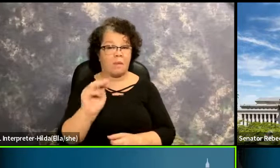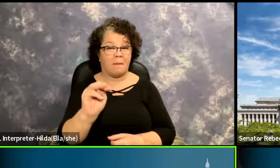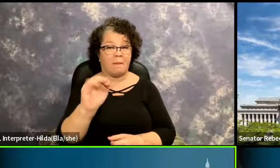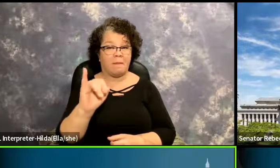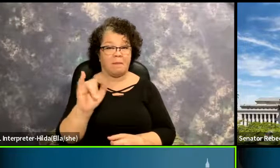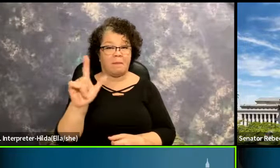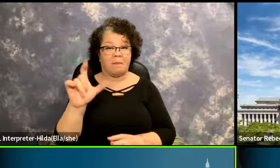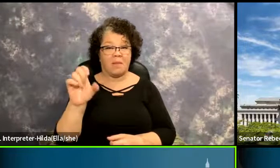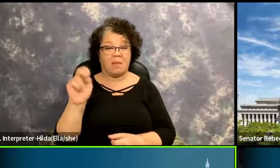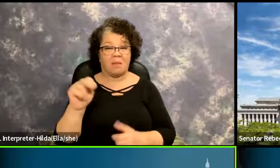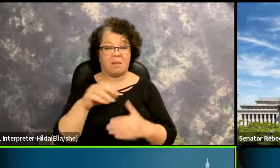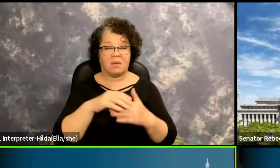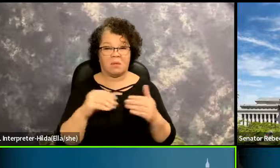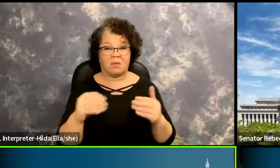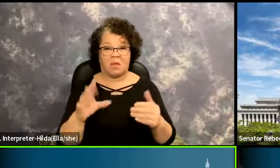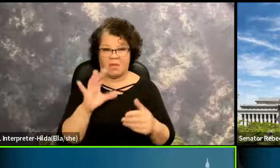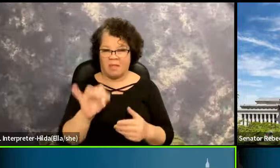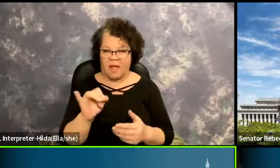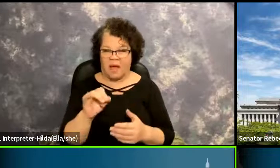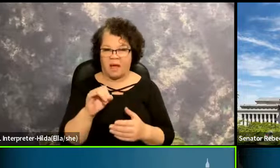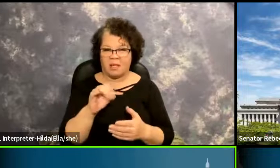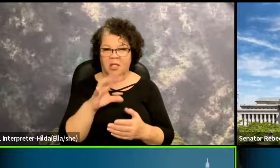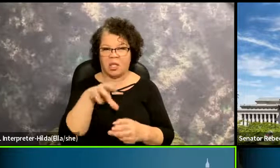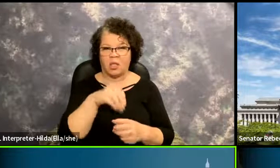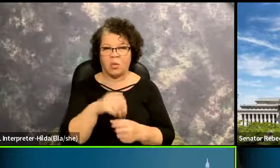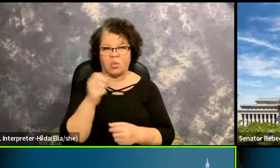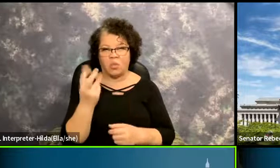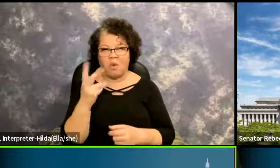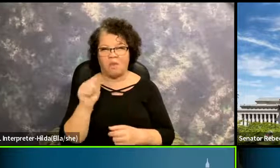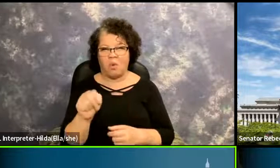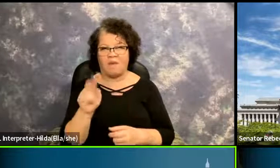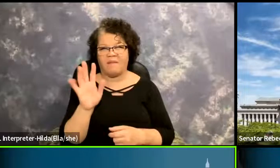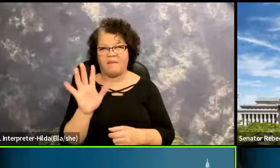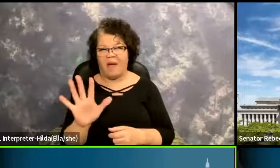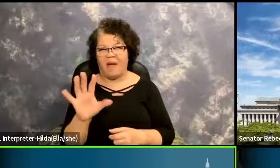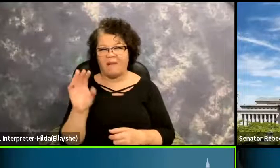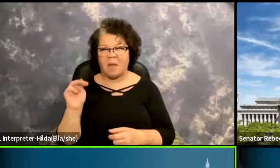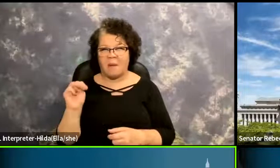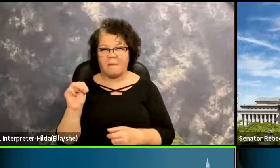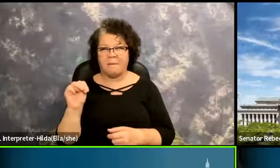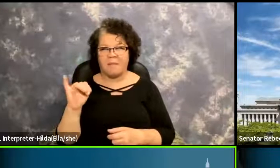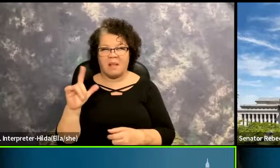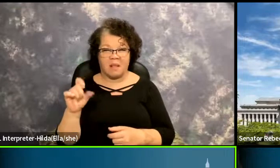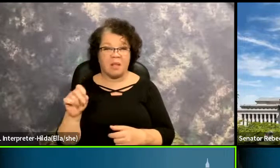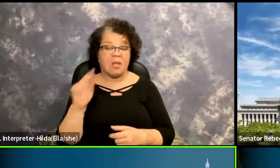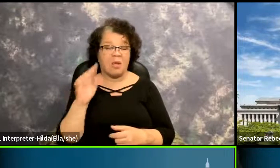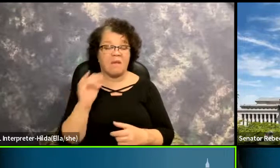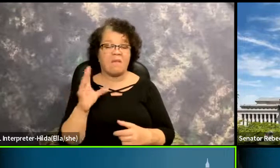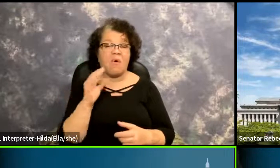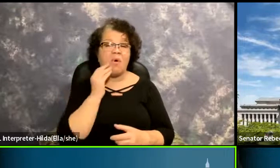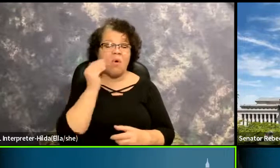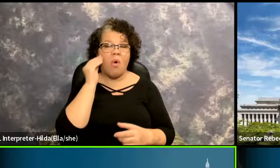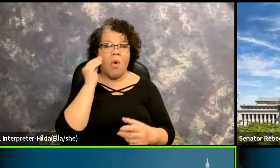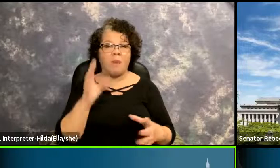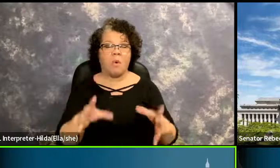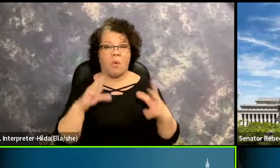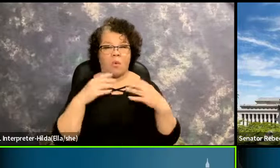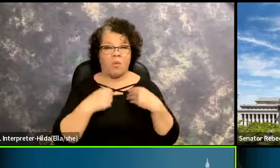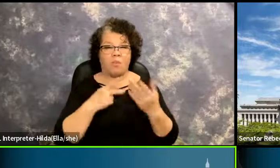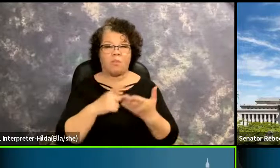which does include a small amount, $12.5 million for home ownership projects,